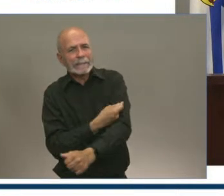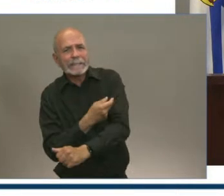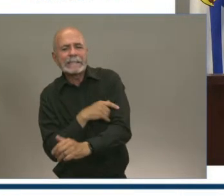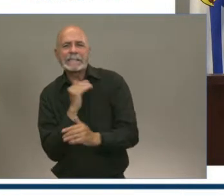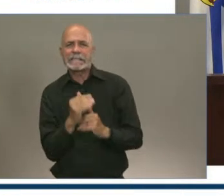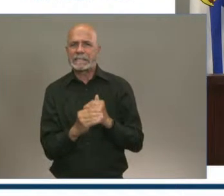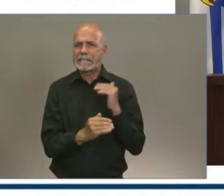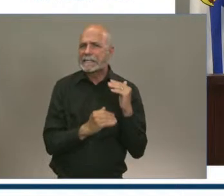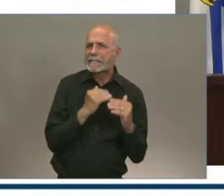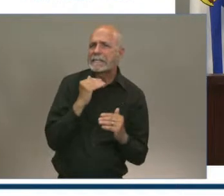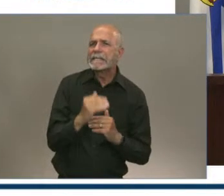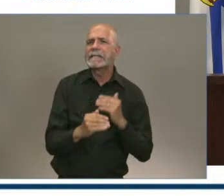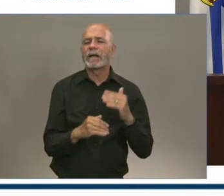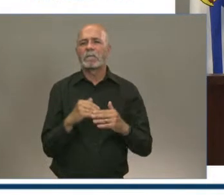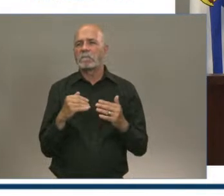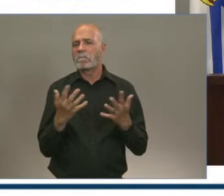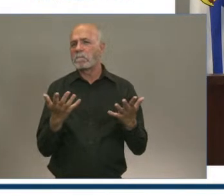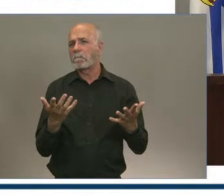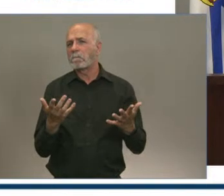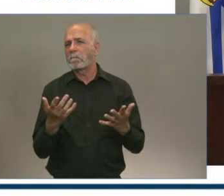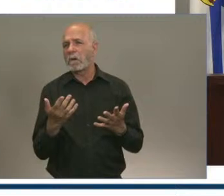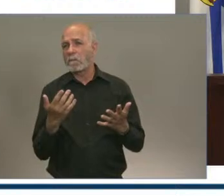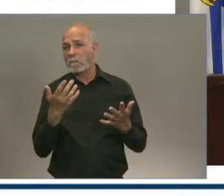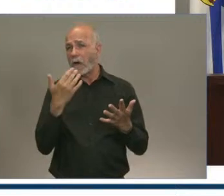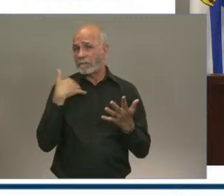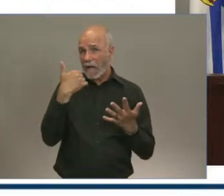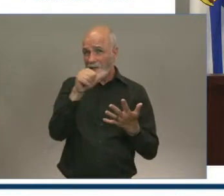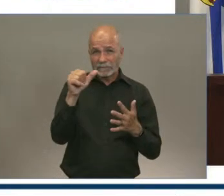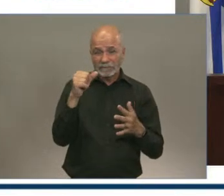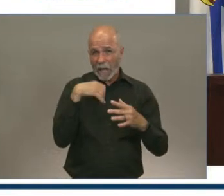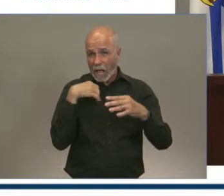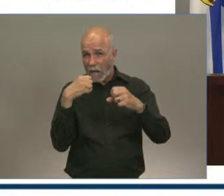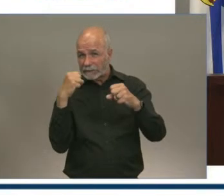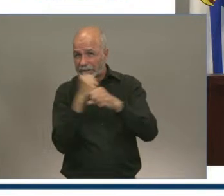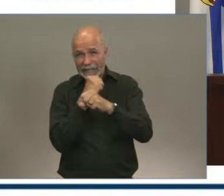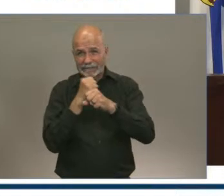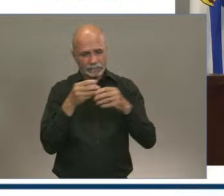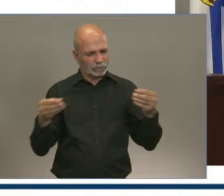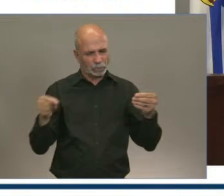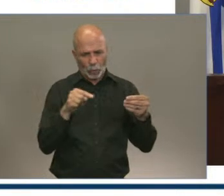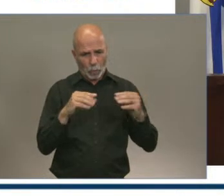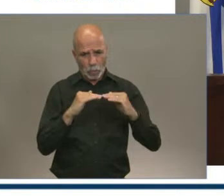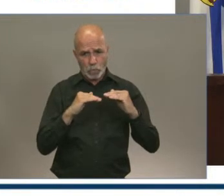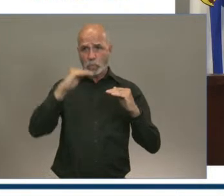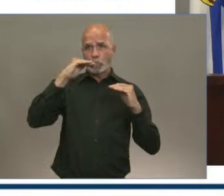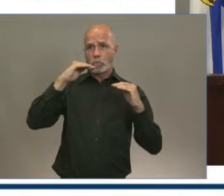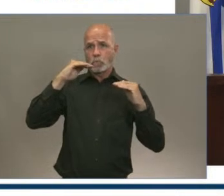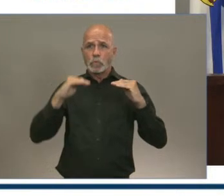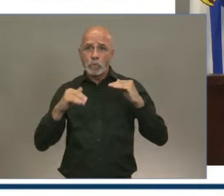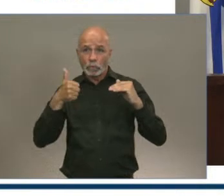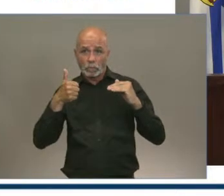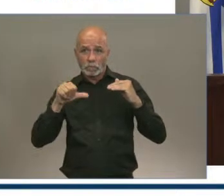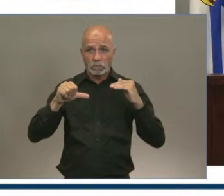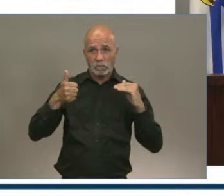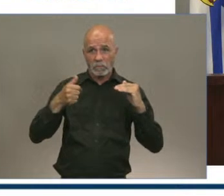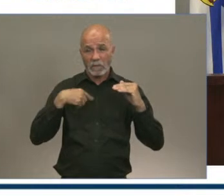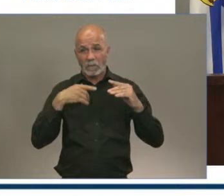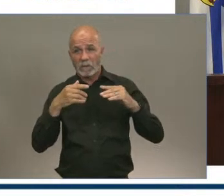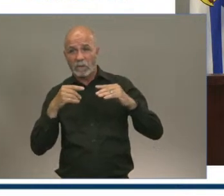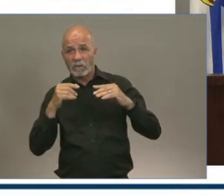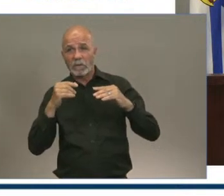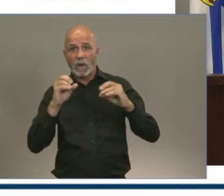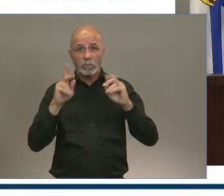wondering whether there's anything in those numbers that surprises you, or, what we can really derive from the information provided